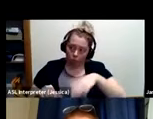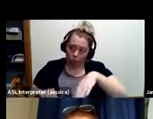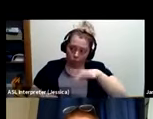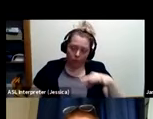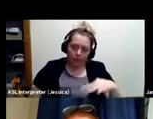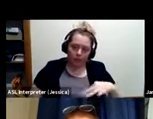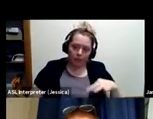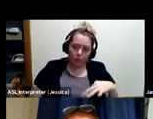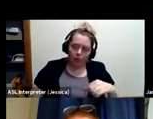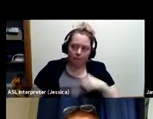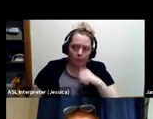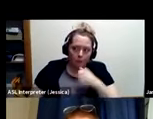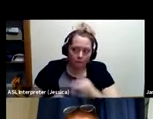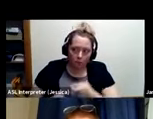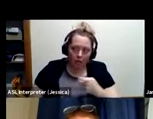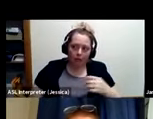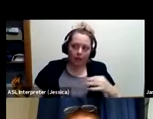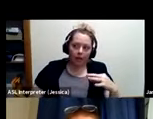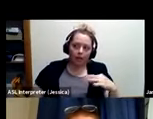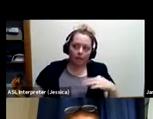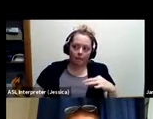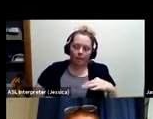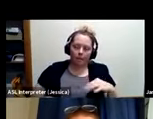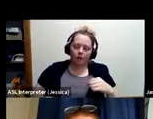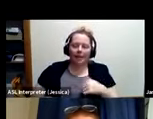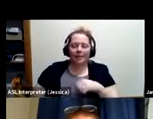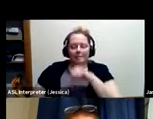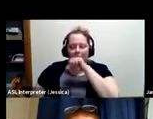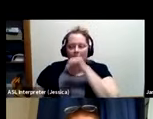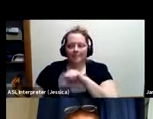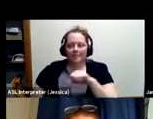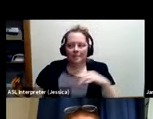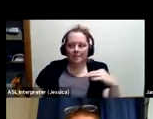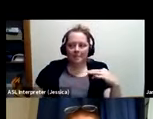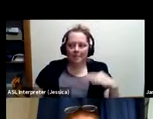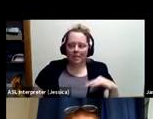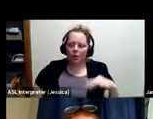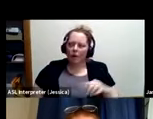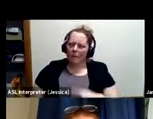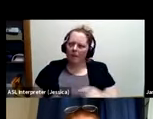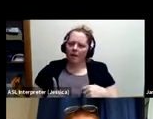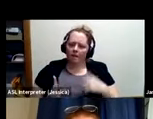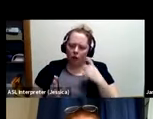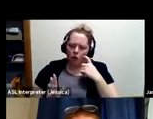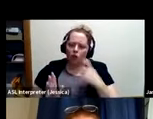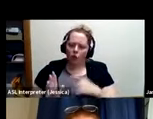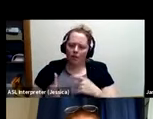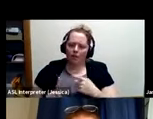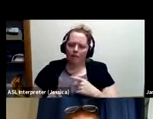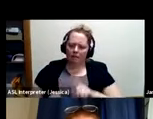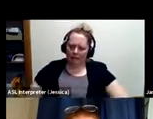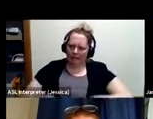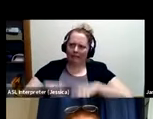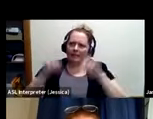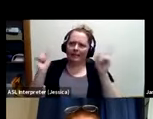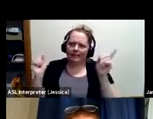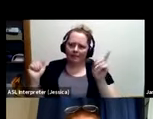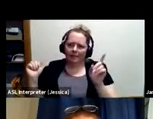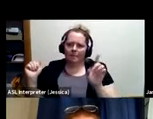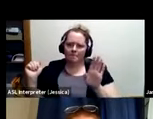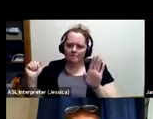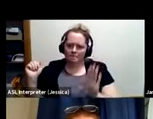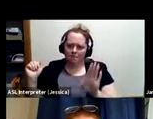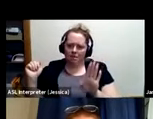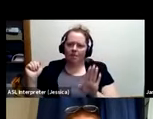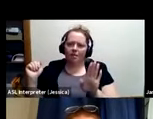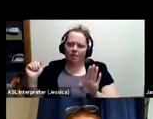from Pittsburgh, and I love Pittsburgh, but I've noticed, having come from Boston, that it's different than the other city